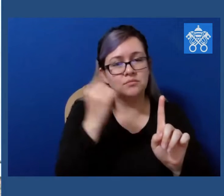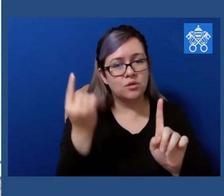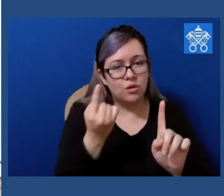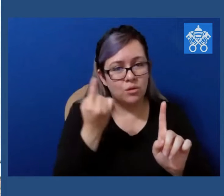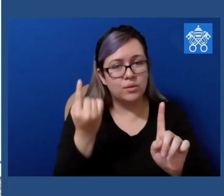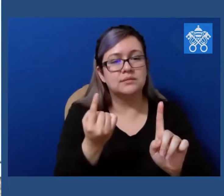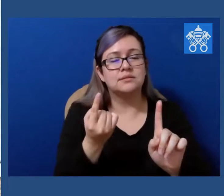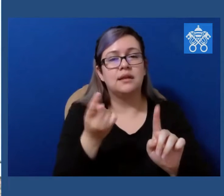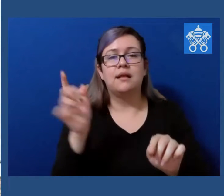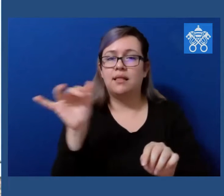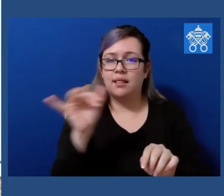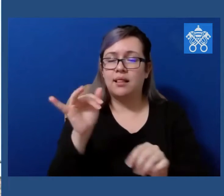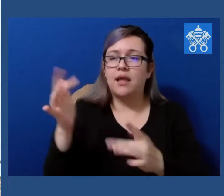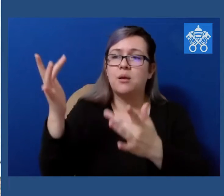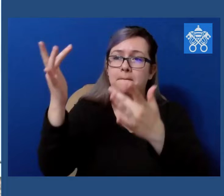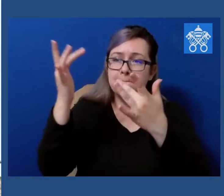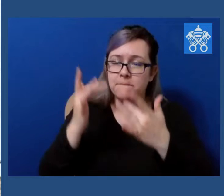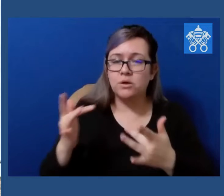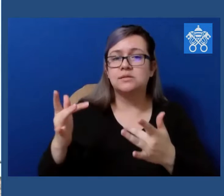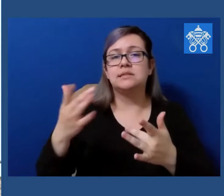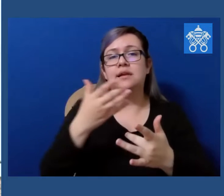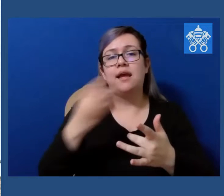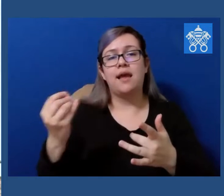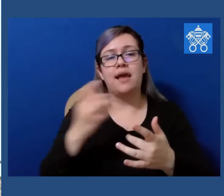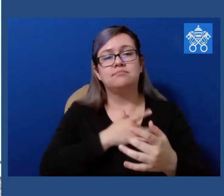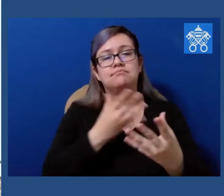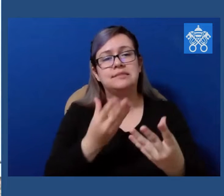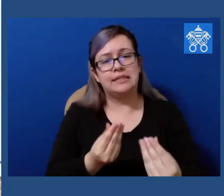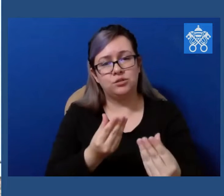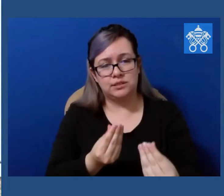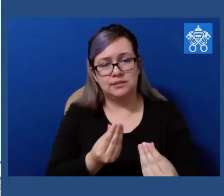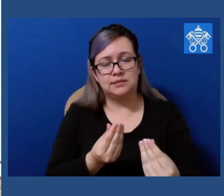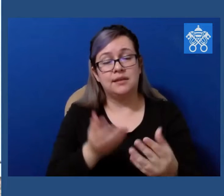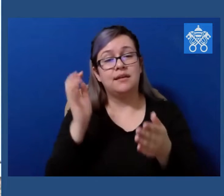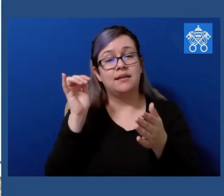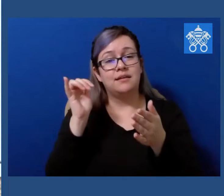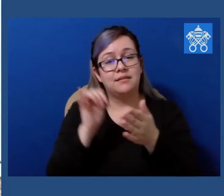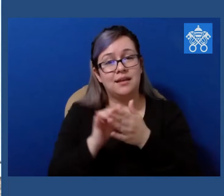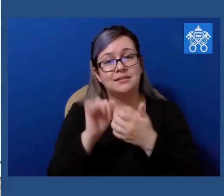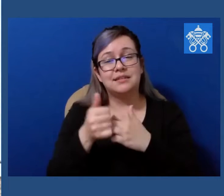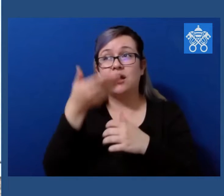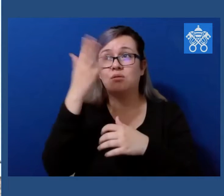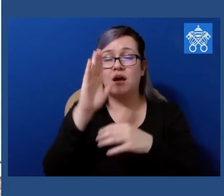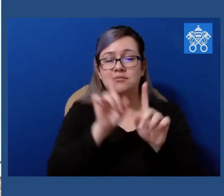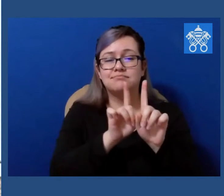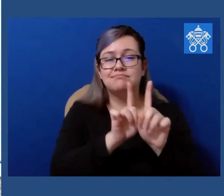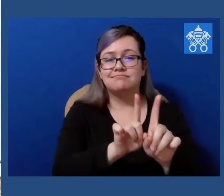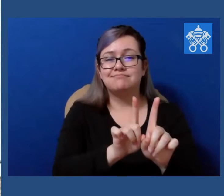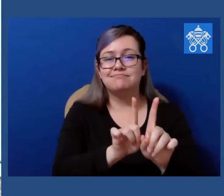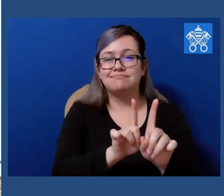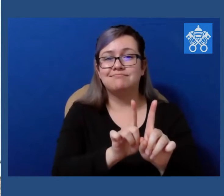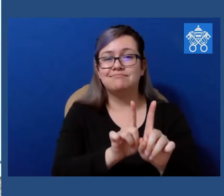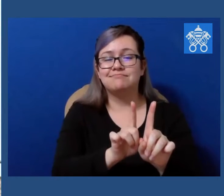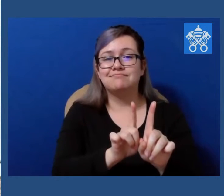He is close, like mercy and tenderness. That is how God accompanies